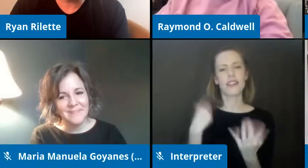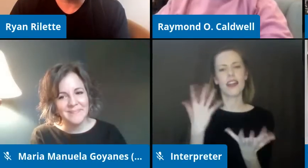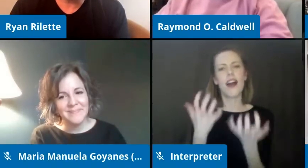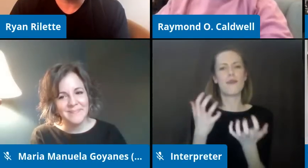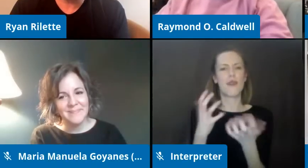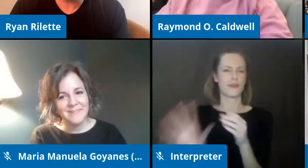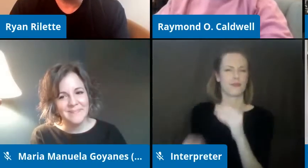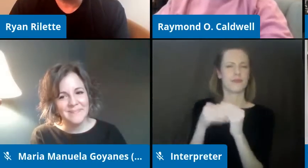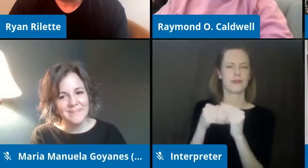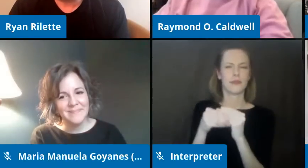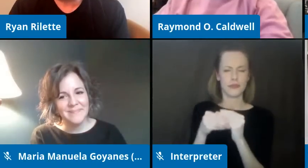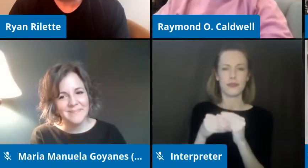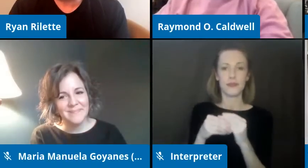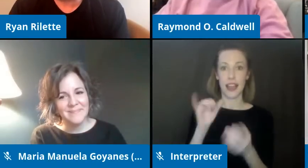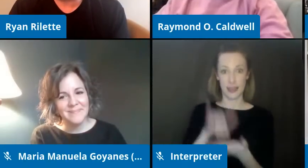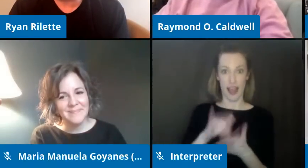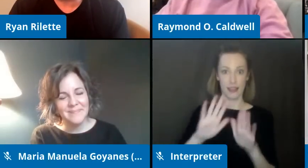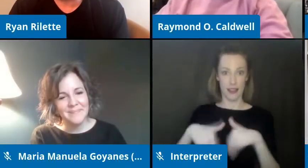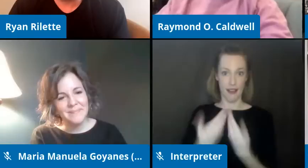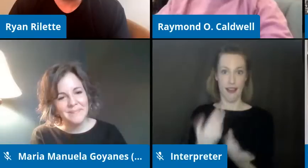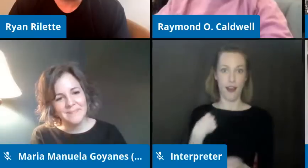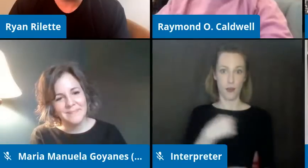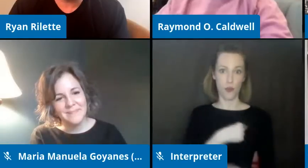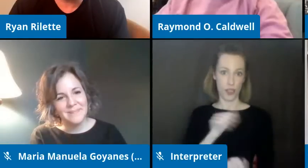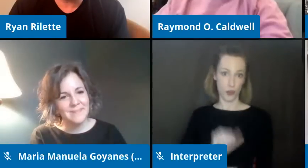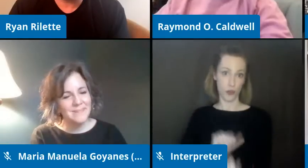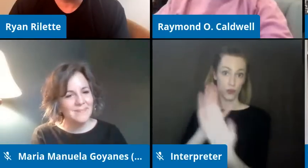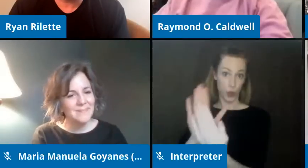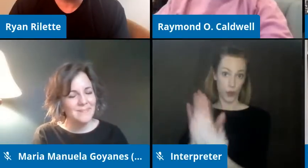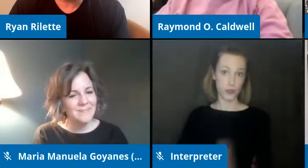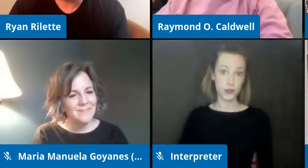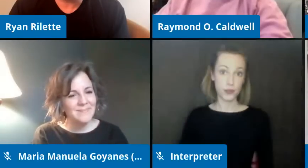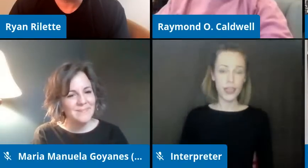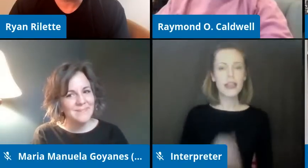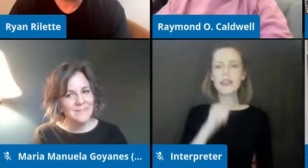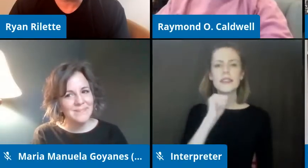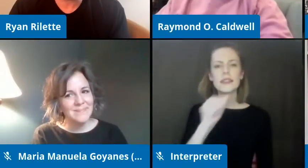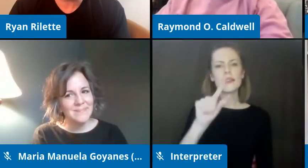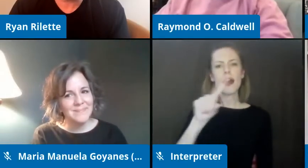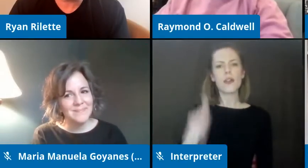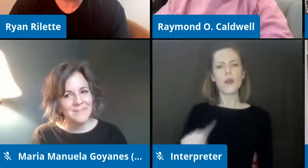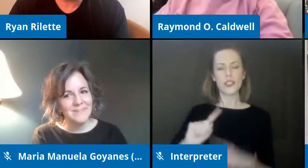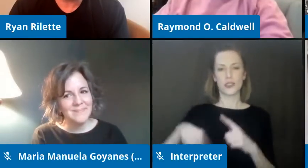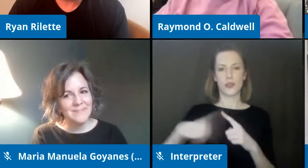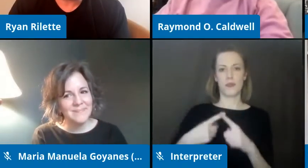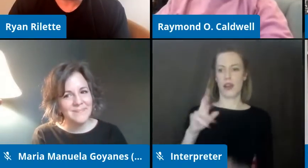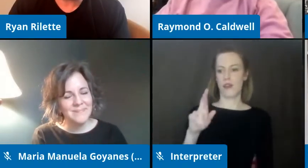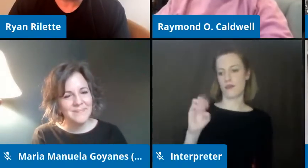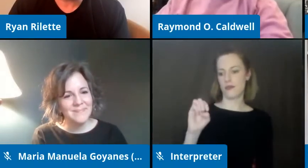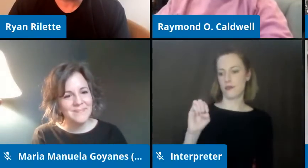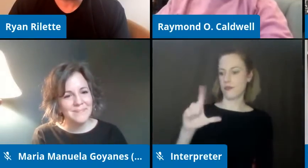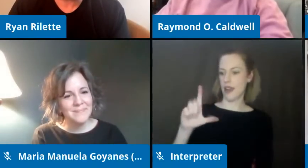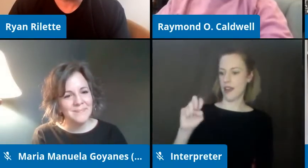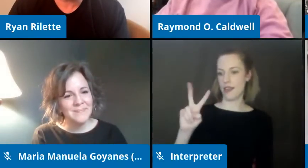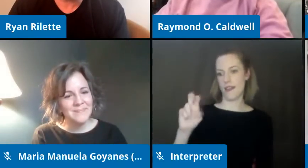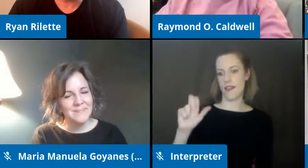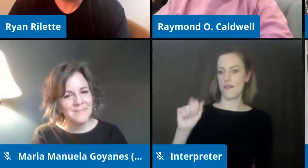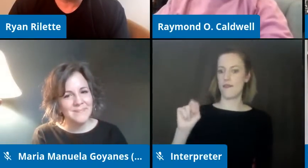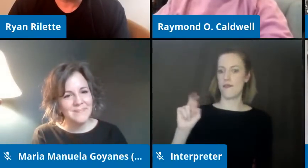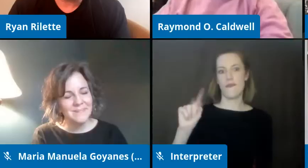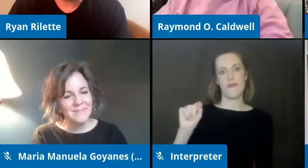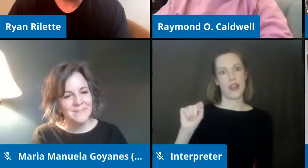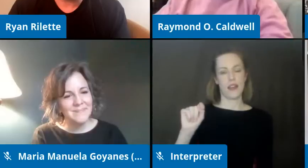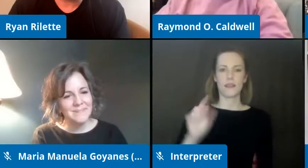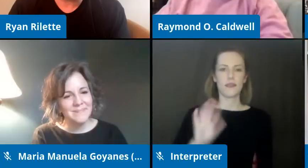we've been certainly approaching it. It's not a question for us about remaining relevant. It's a question about continuing to